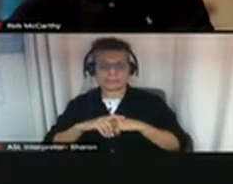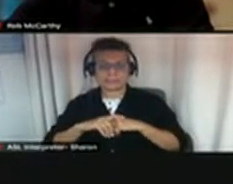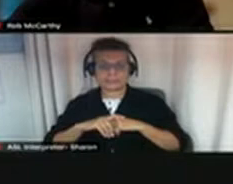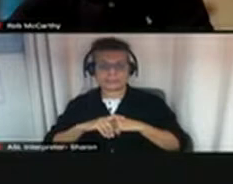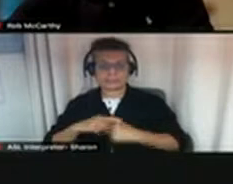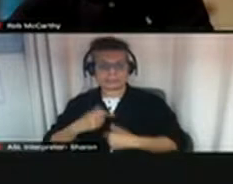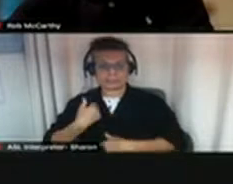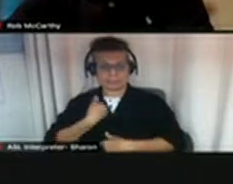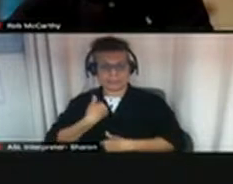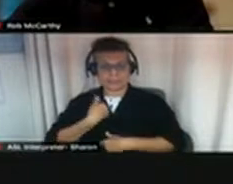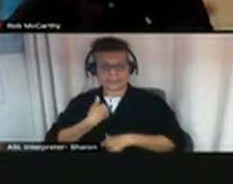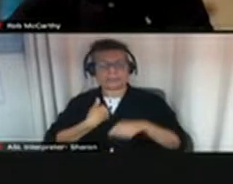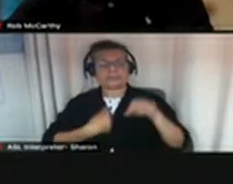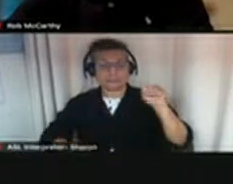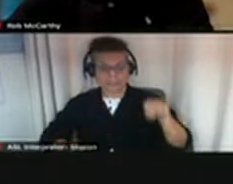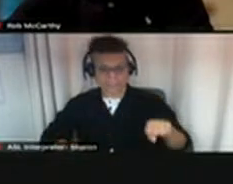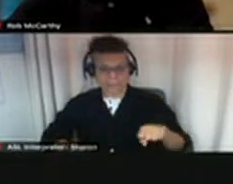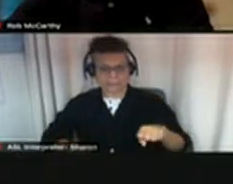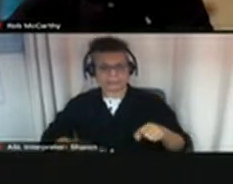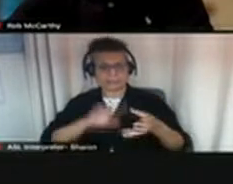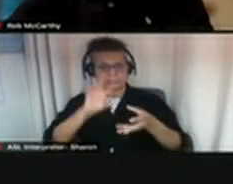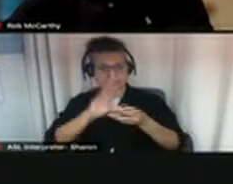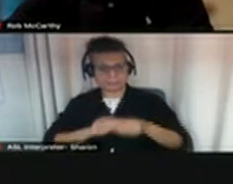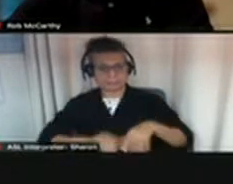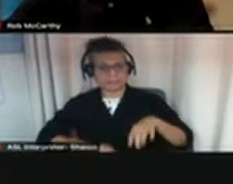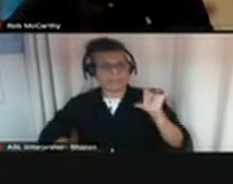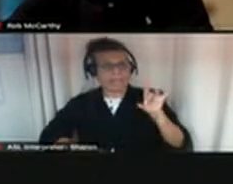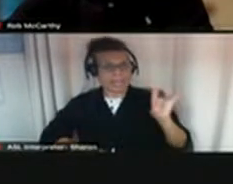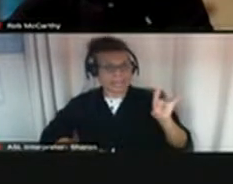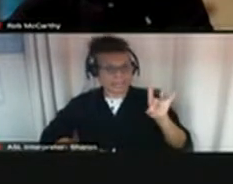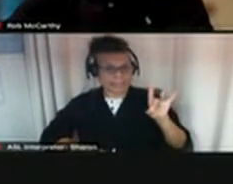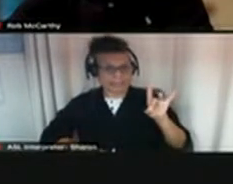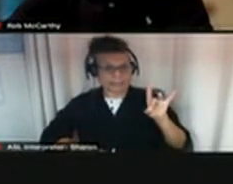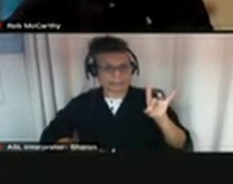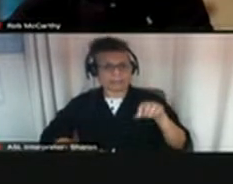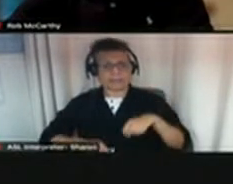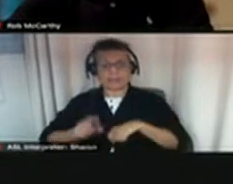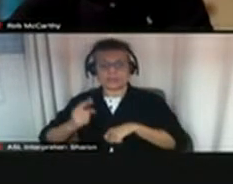And myself, yes. That carries 8-1 as amended.